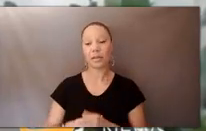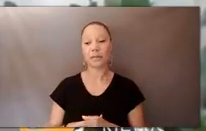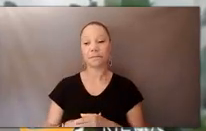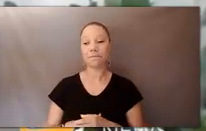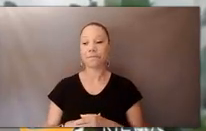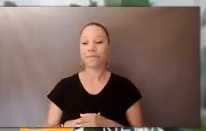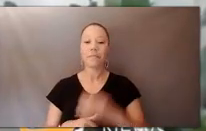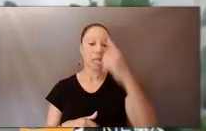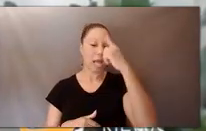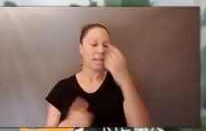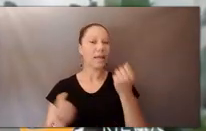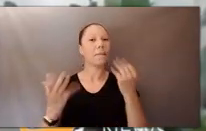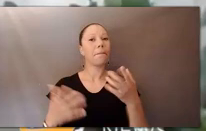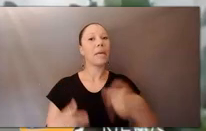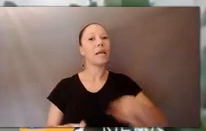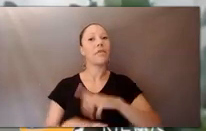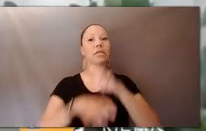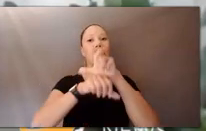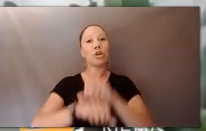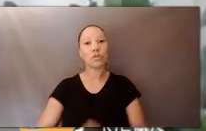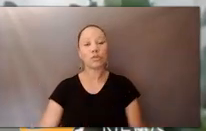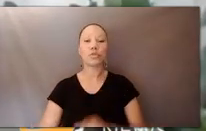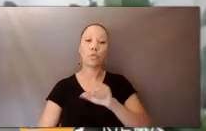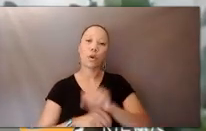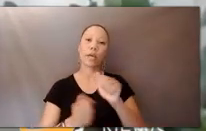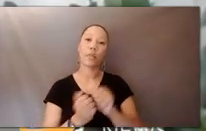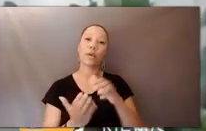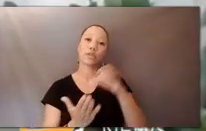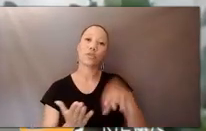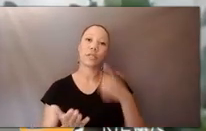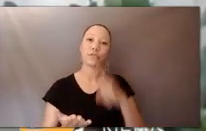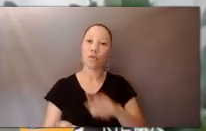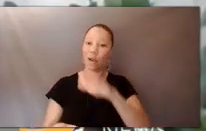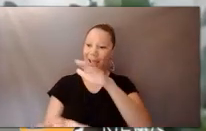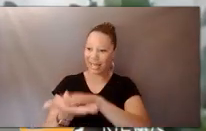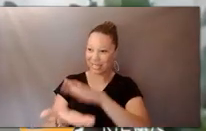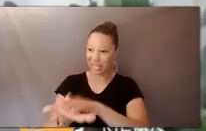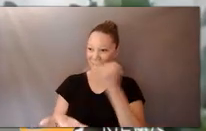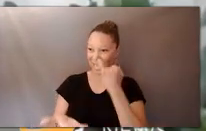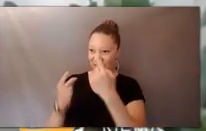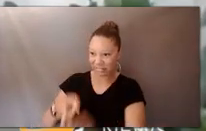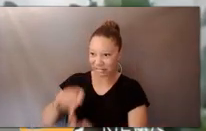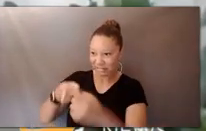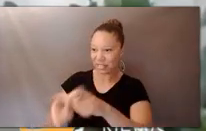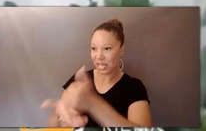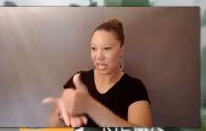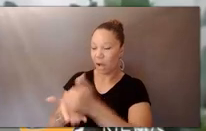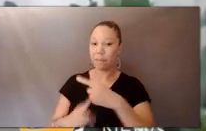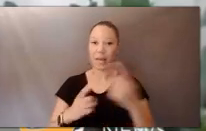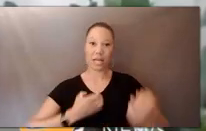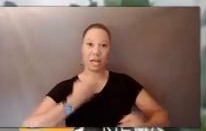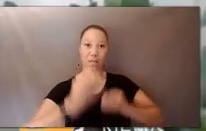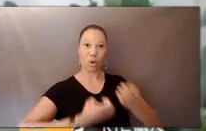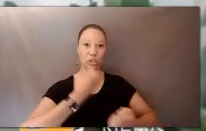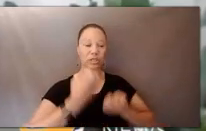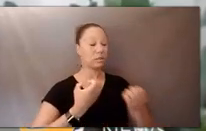I think a lot of us are used to working with students when it comes to academic struggling. But with those emotions,